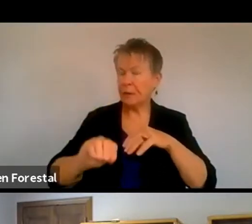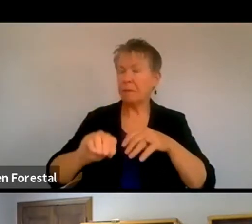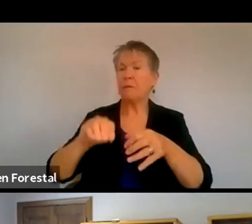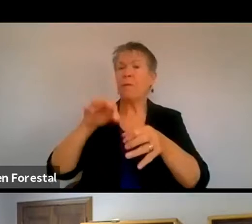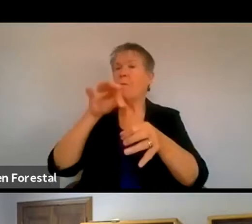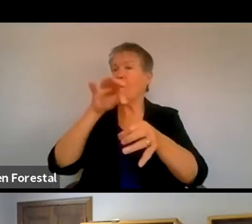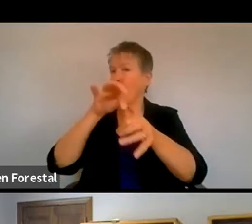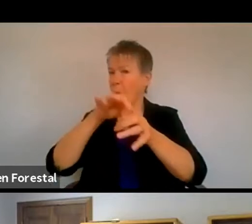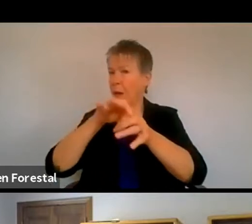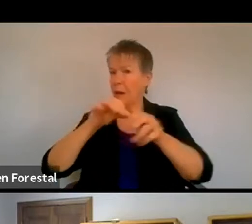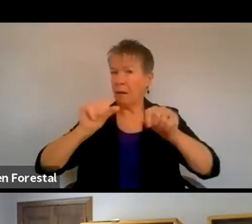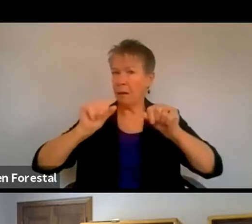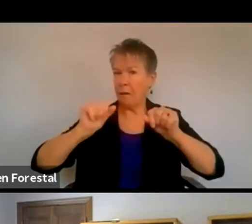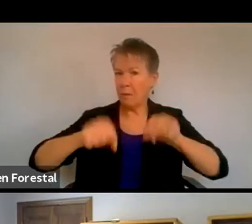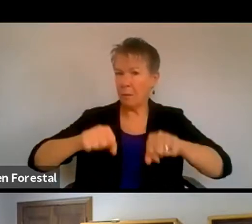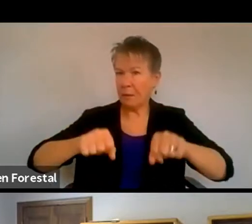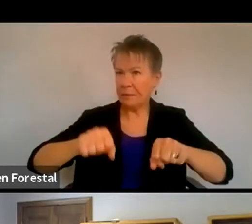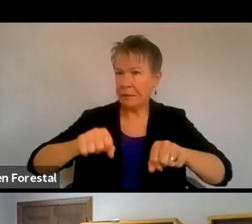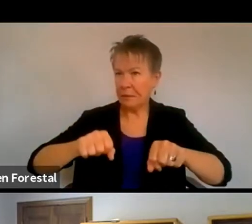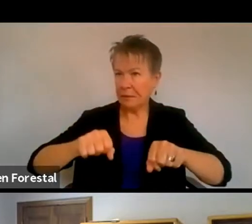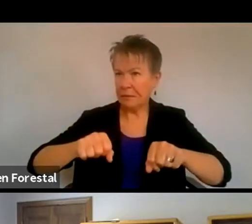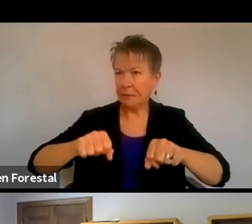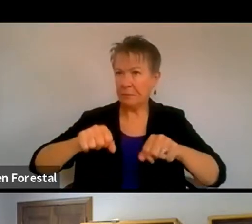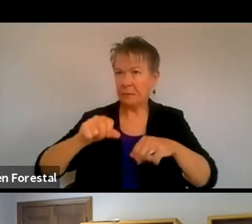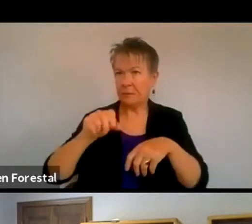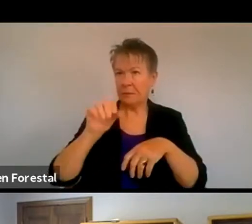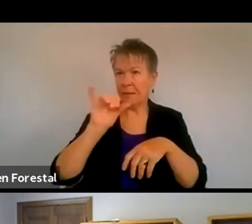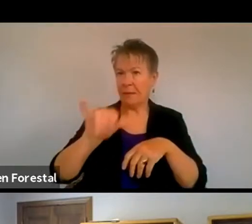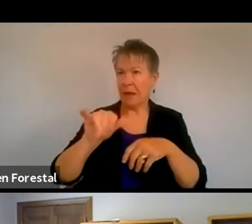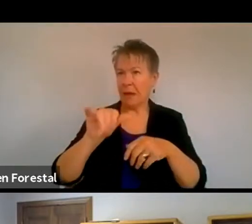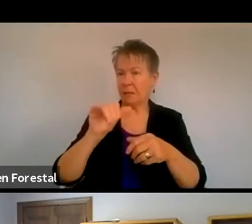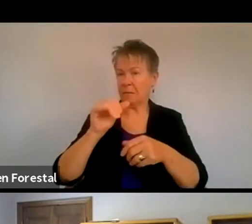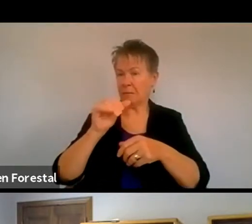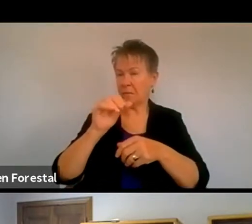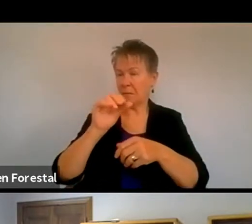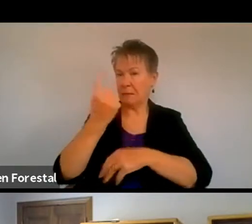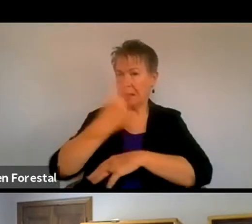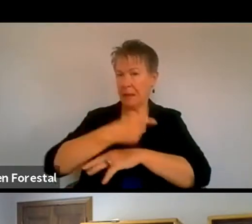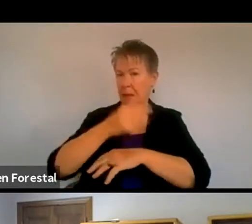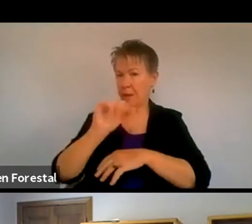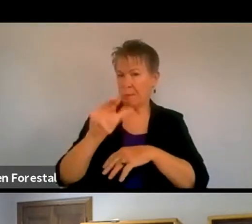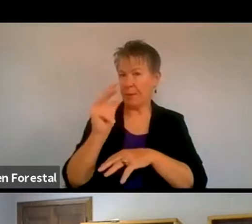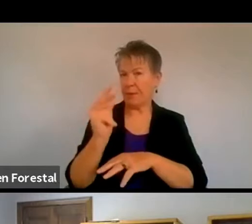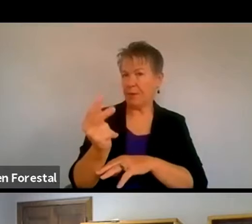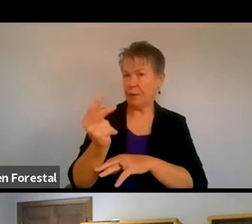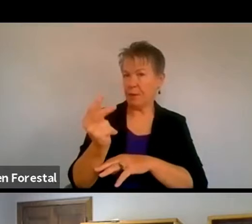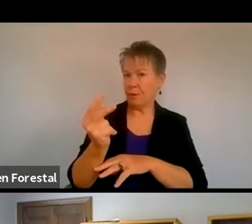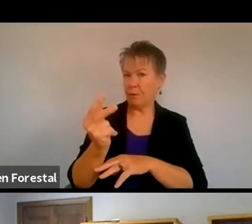that, there are very specific, that the Secretary of State has put out very specific guidance on